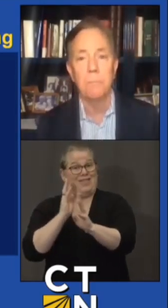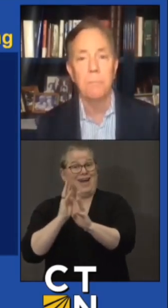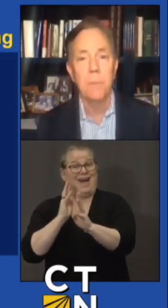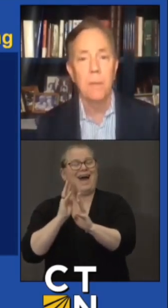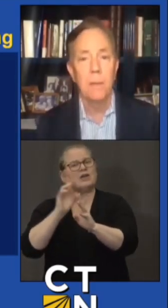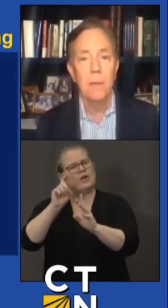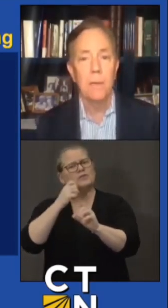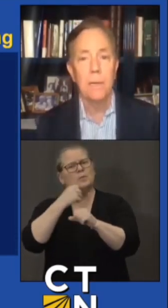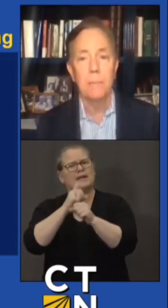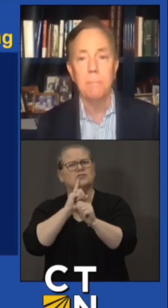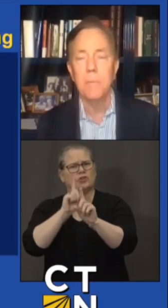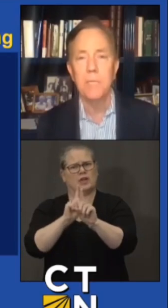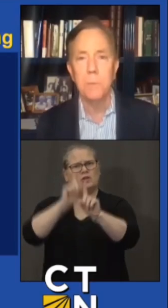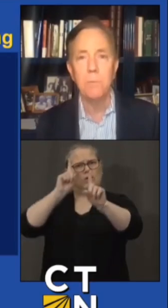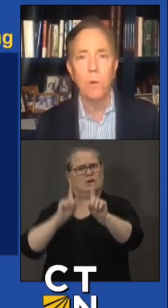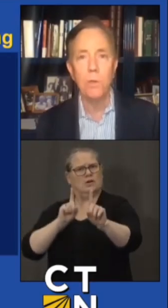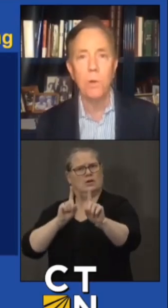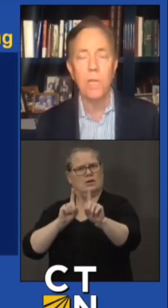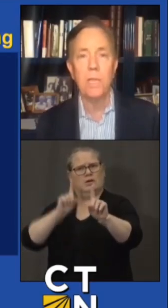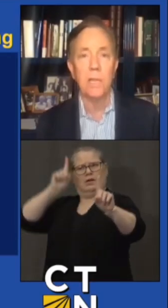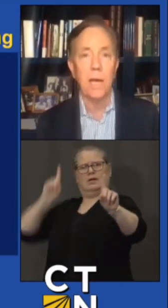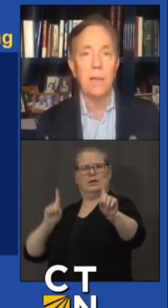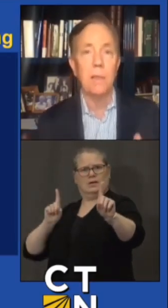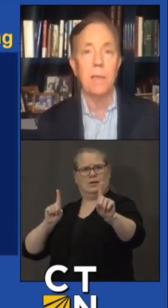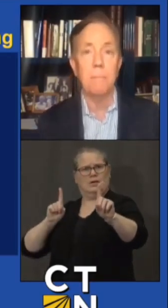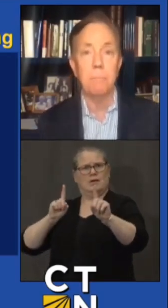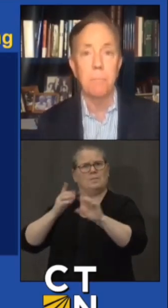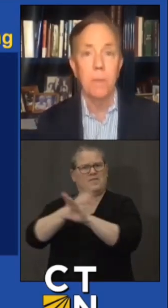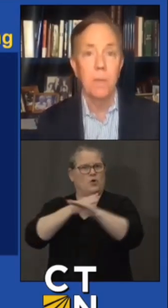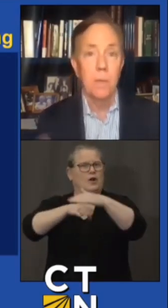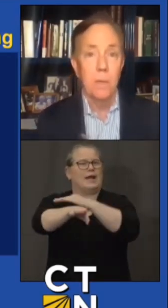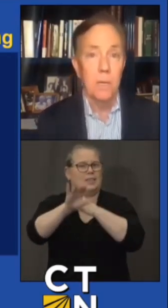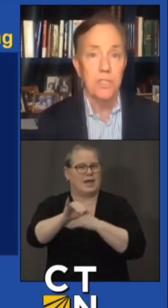store. It's worth noting that a lot of the